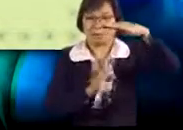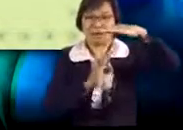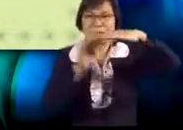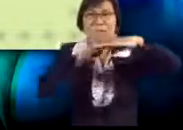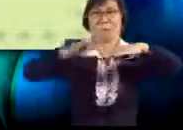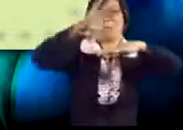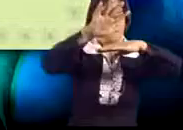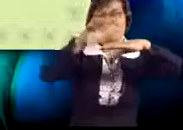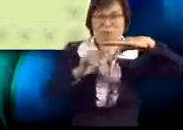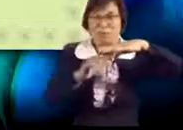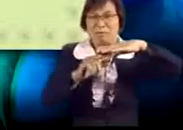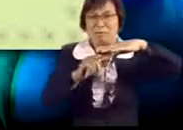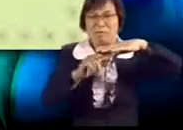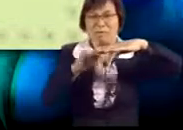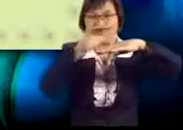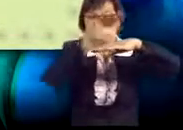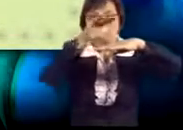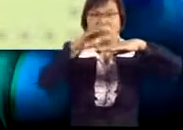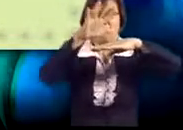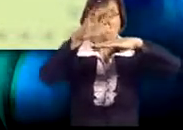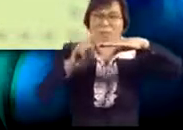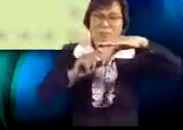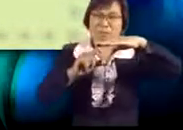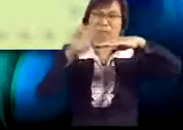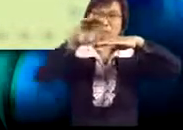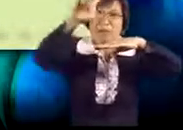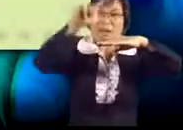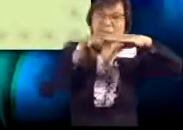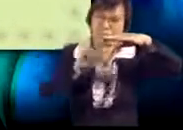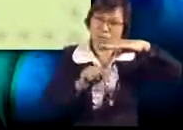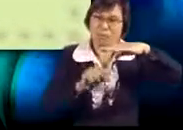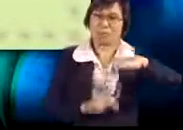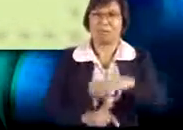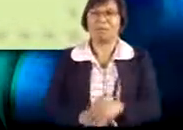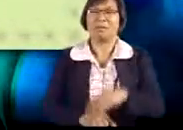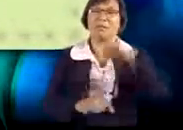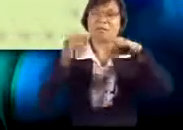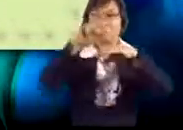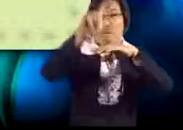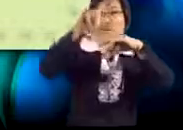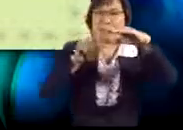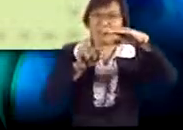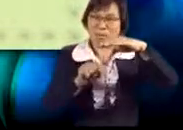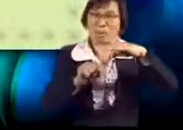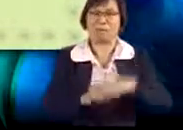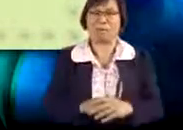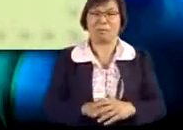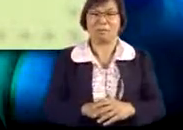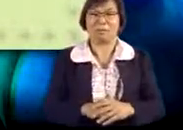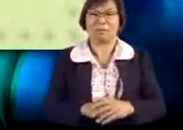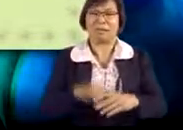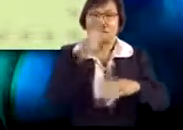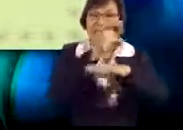5 is larger than the denominator 4. Also C, 7 over 3, and